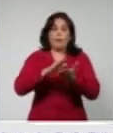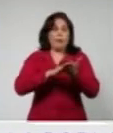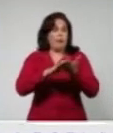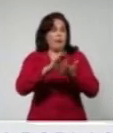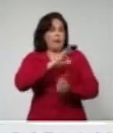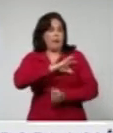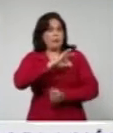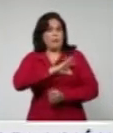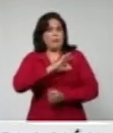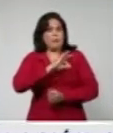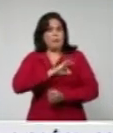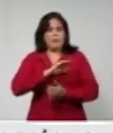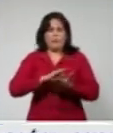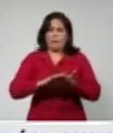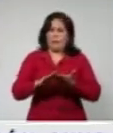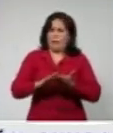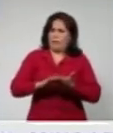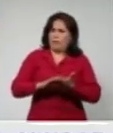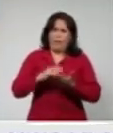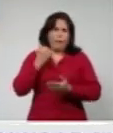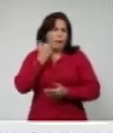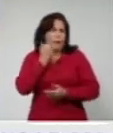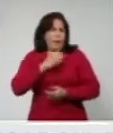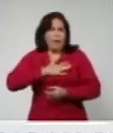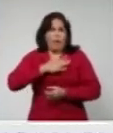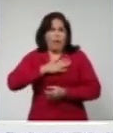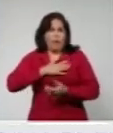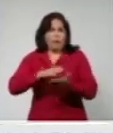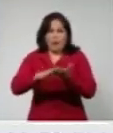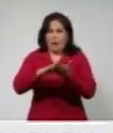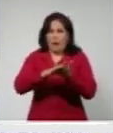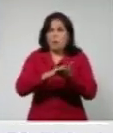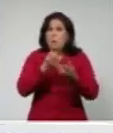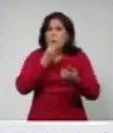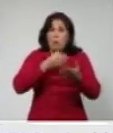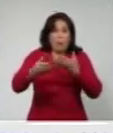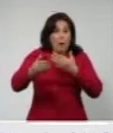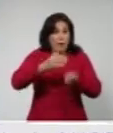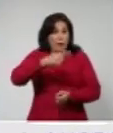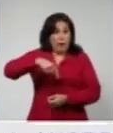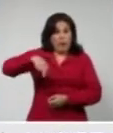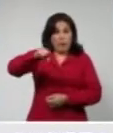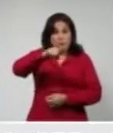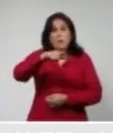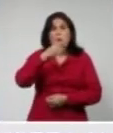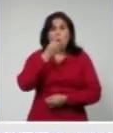57.4% of all confirmed cases since the pandemic began in Cuba.